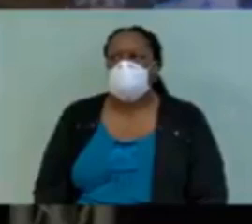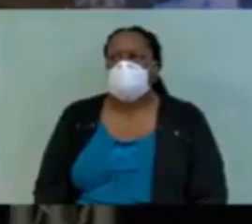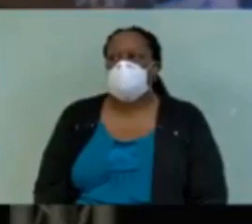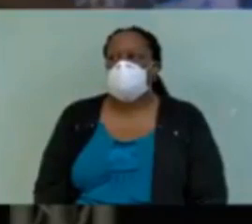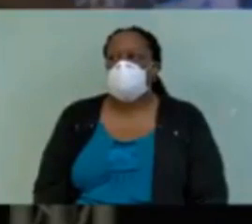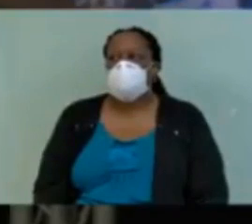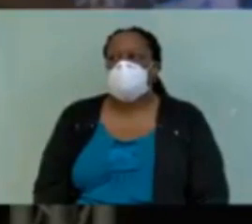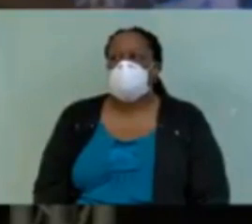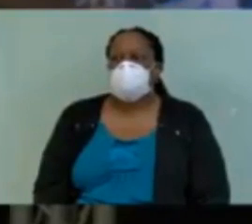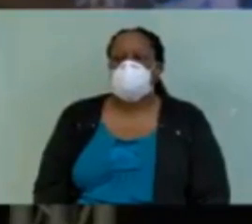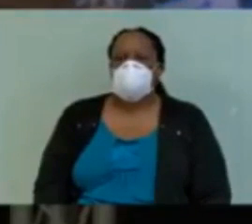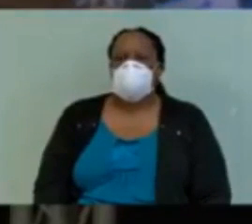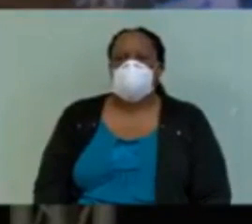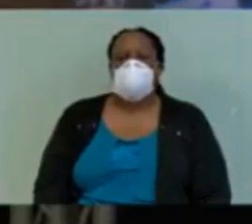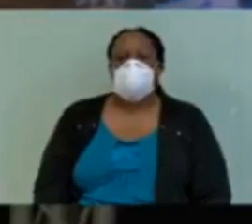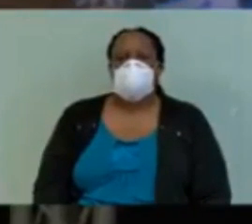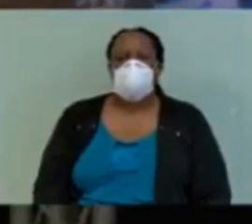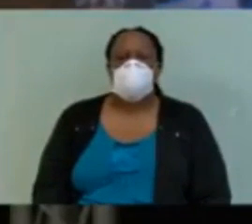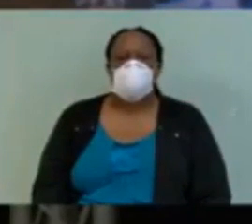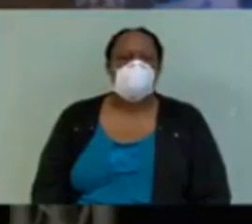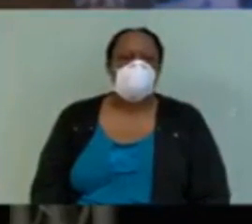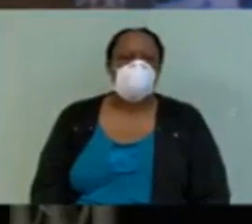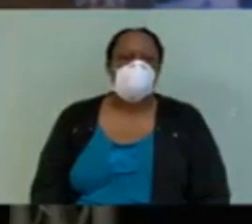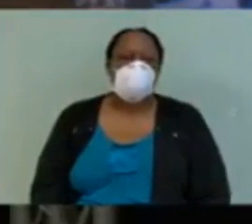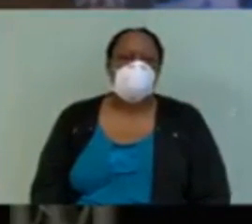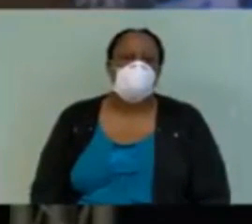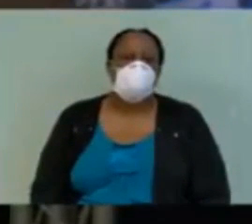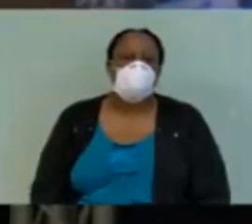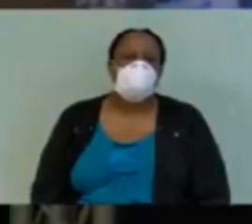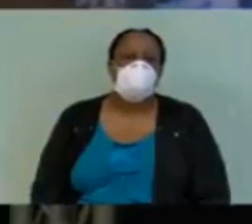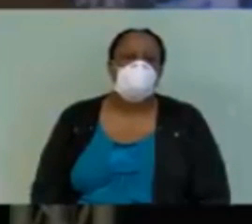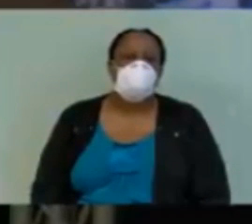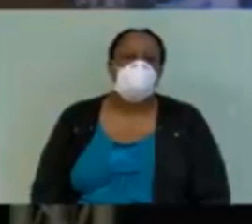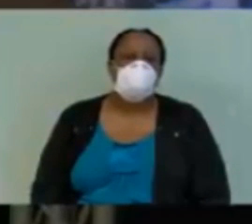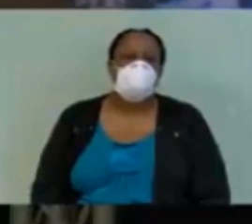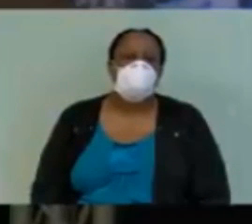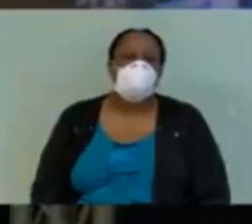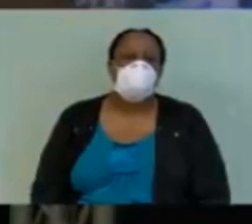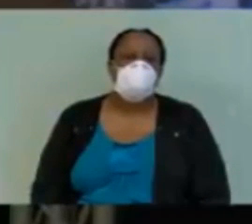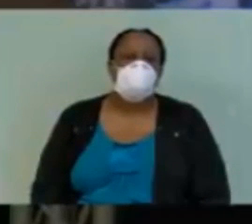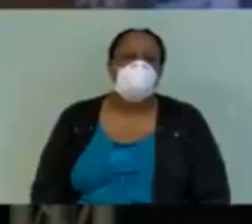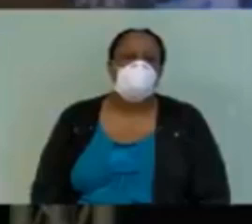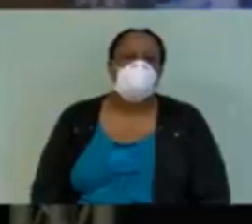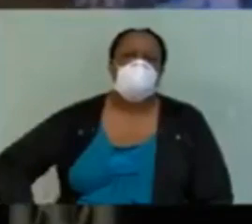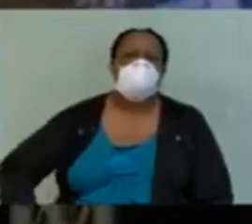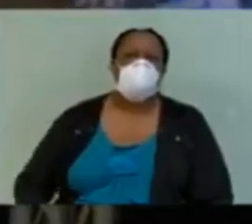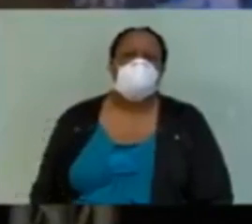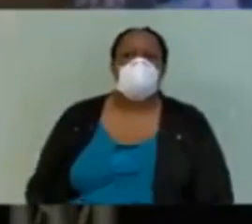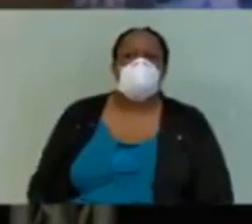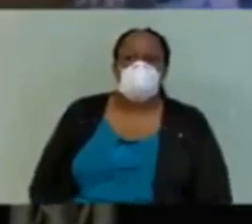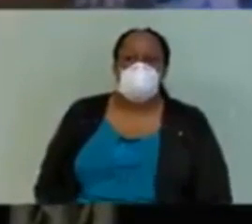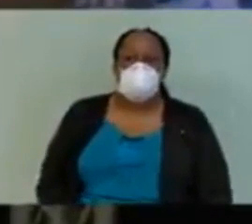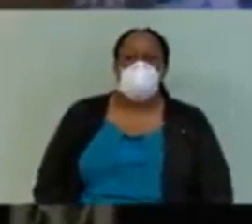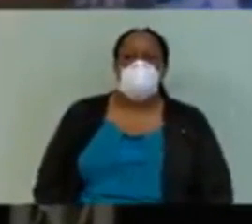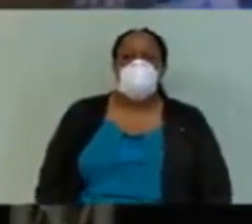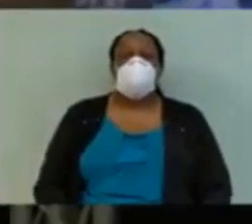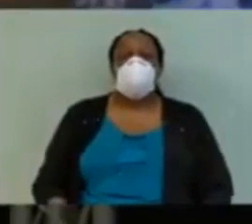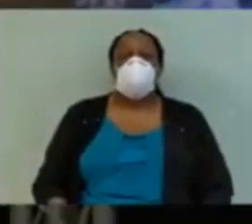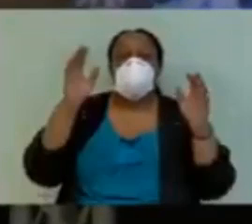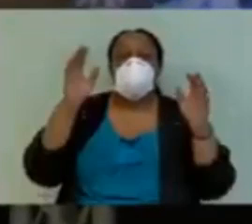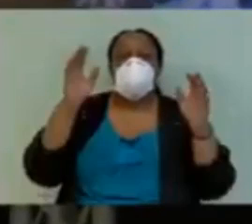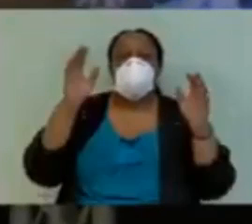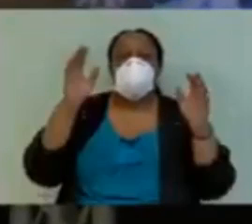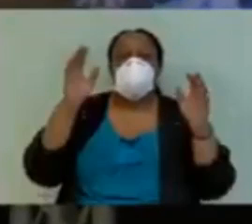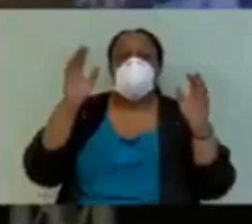We had web posting, teleconferencing, email, etc. Our key